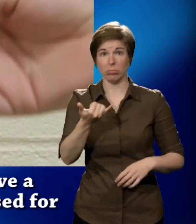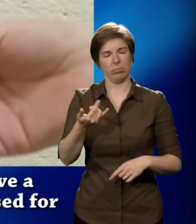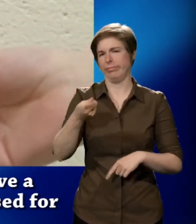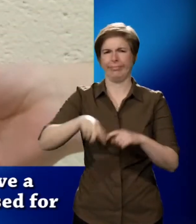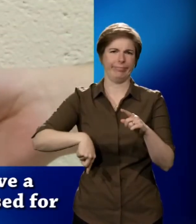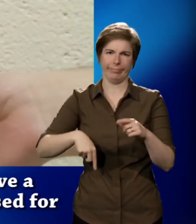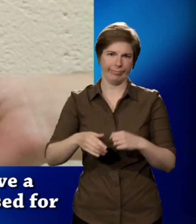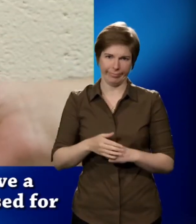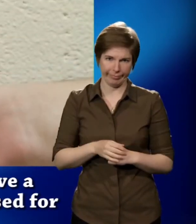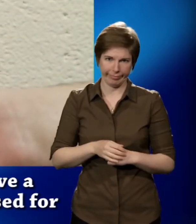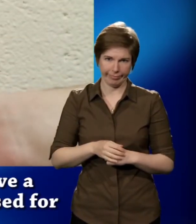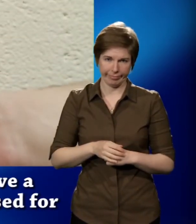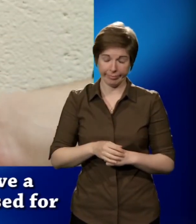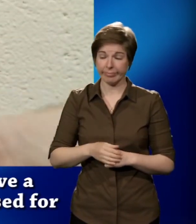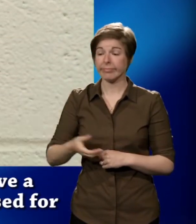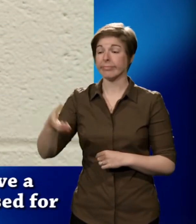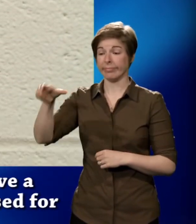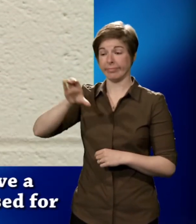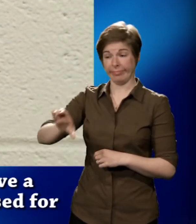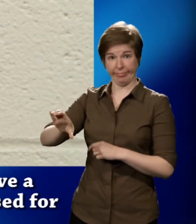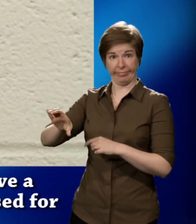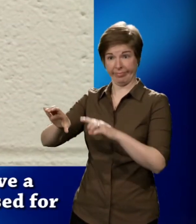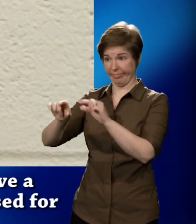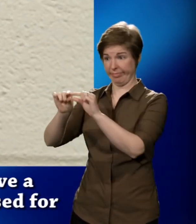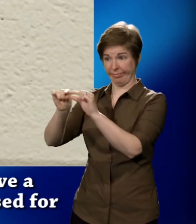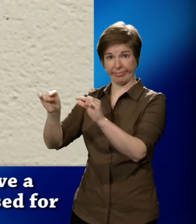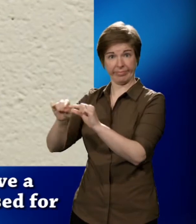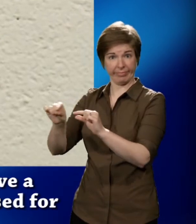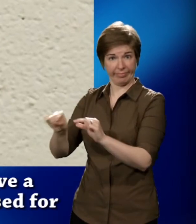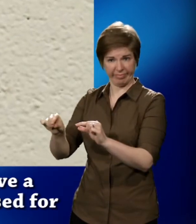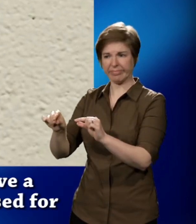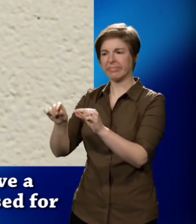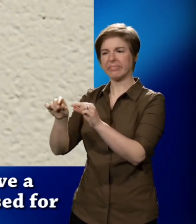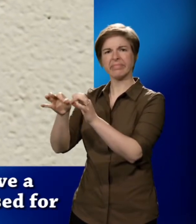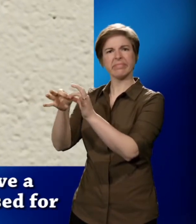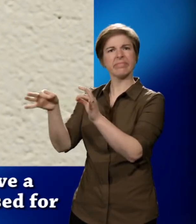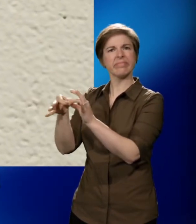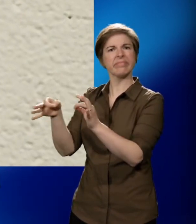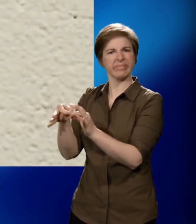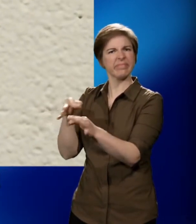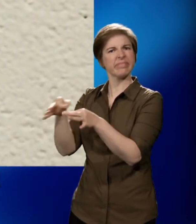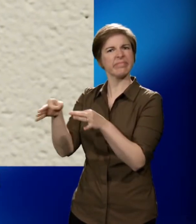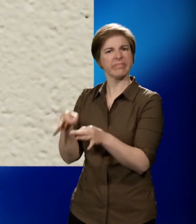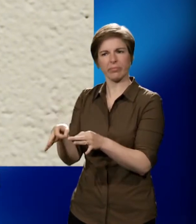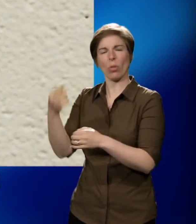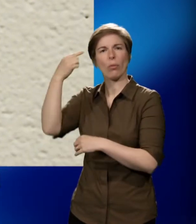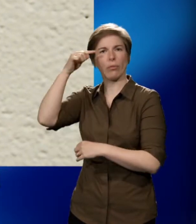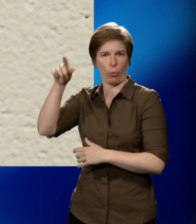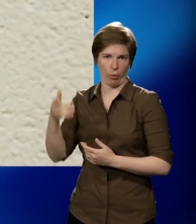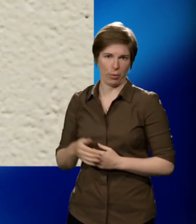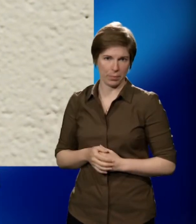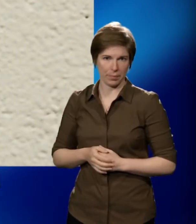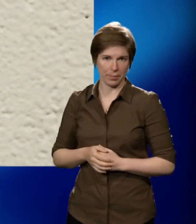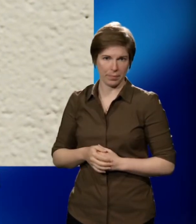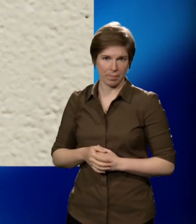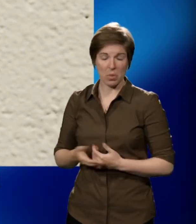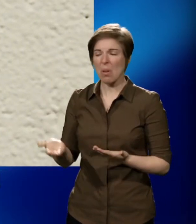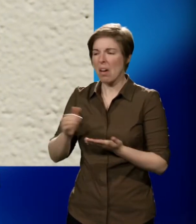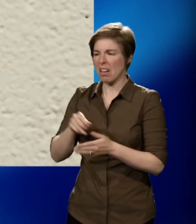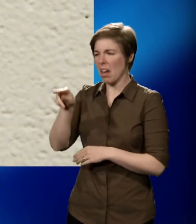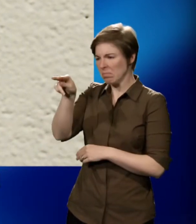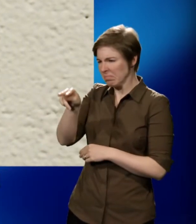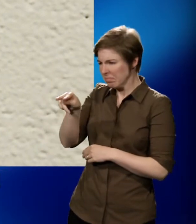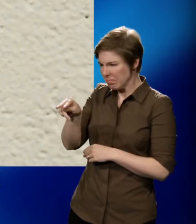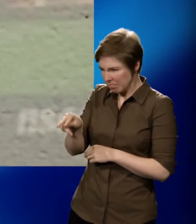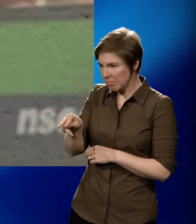the cover of the pull station, we have a description of what that pull station is used for, so that again, you have a visual